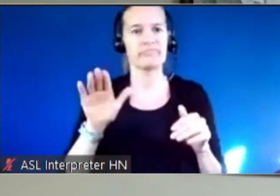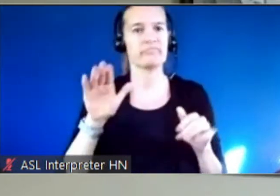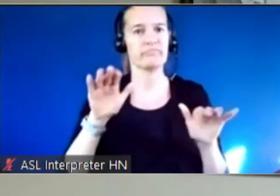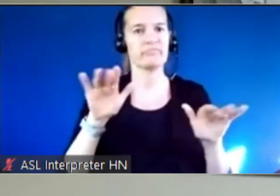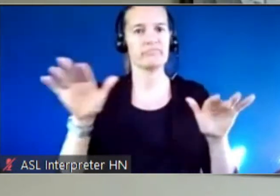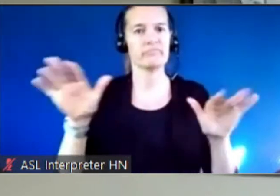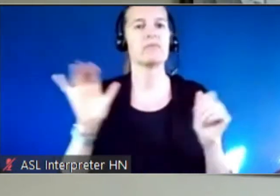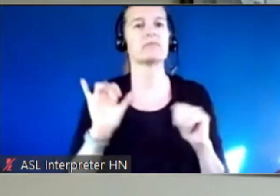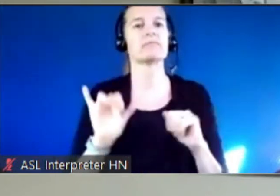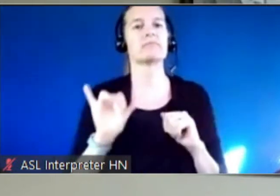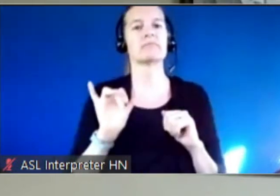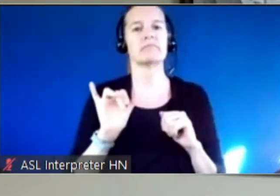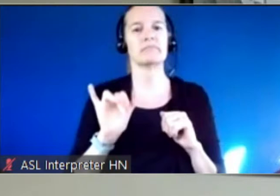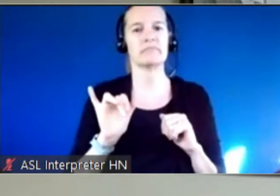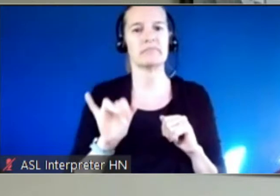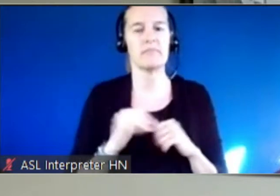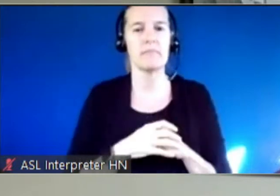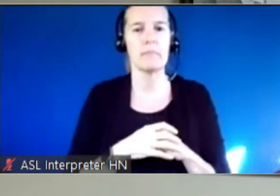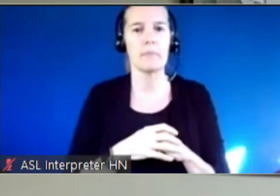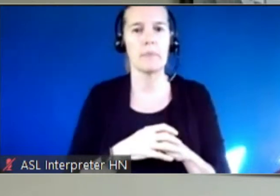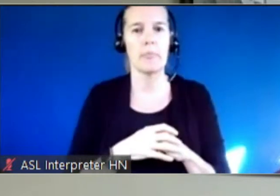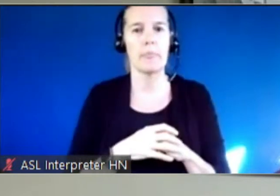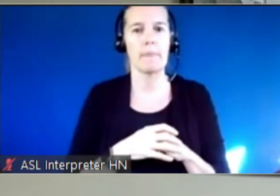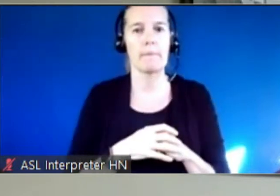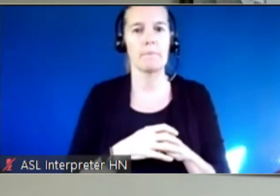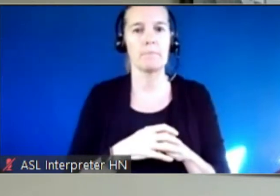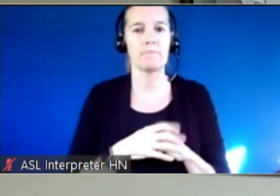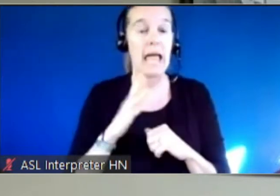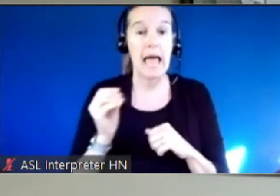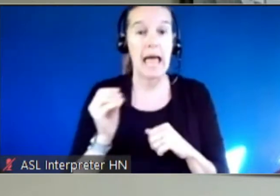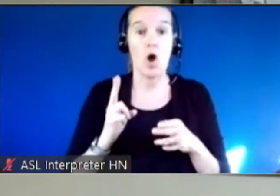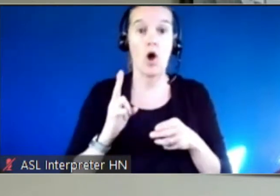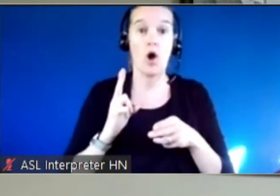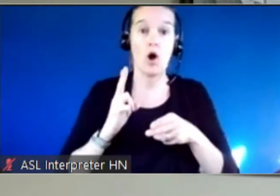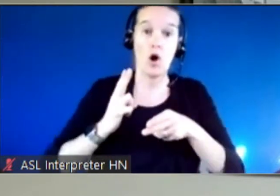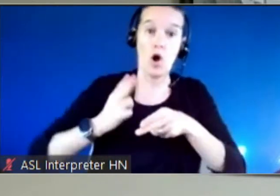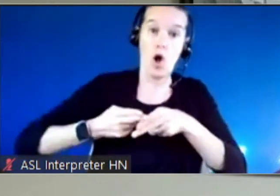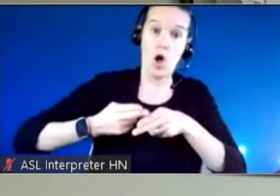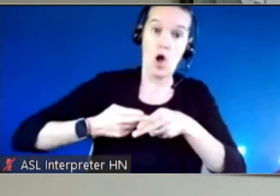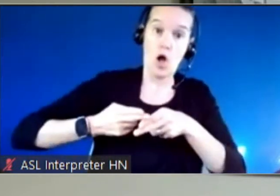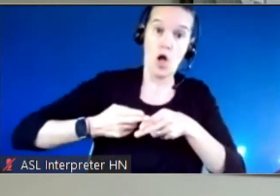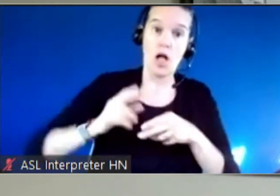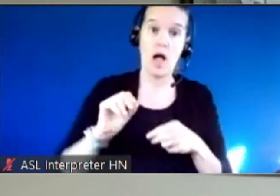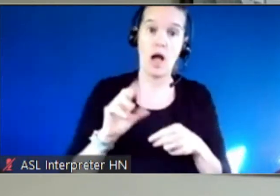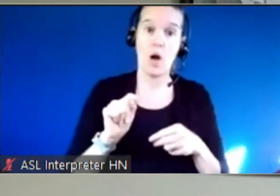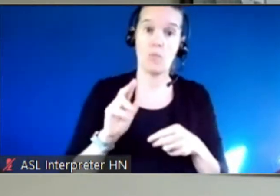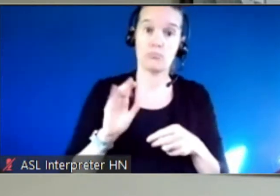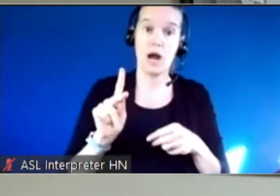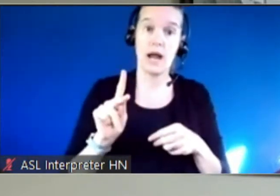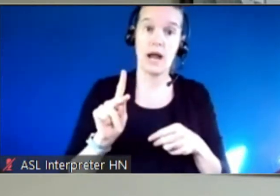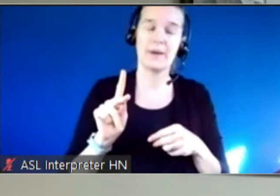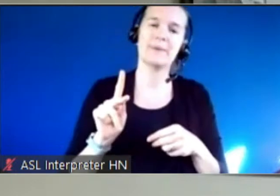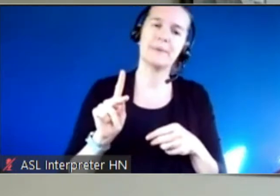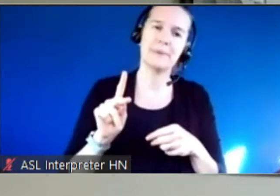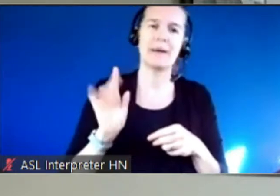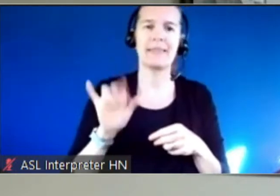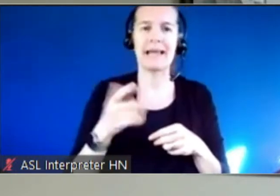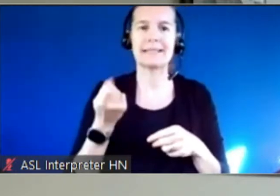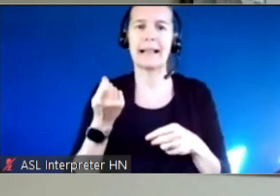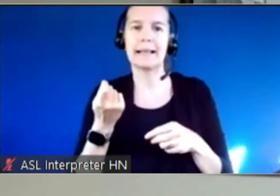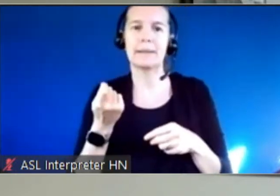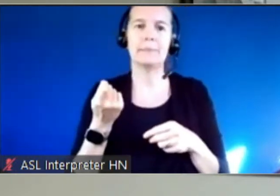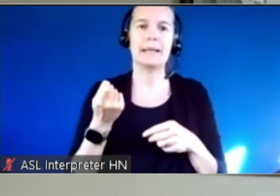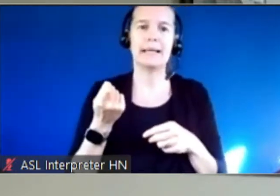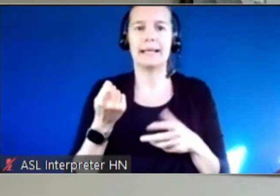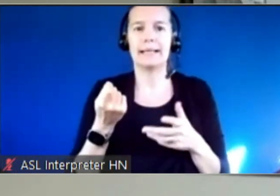then, in terms of calling it an outbreak of 7 businesses, it's a little bit of a liberalization of the term outbreak,